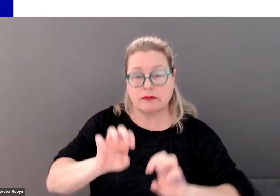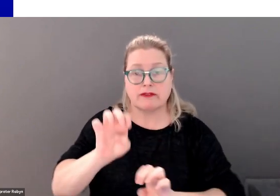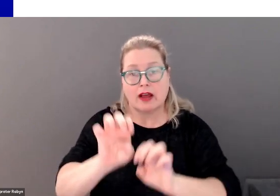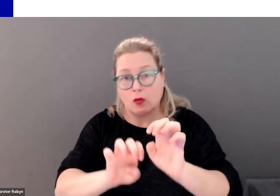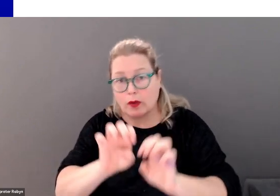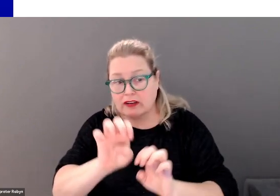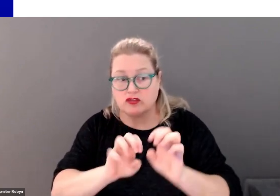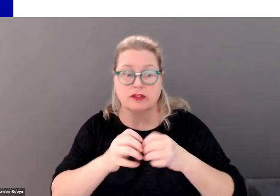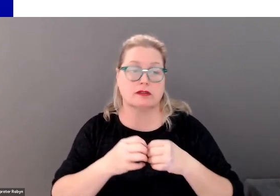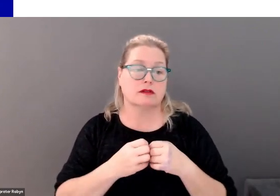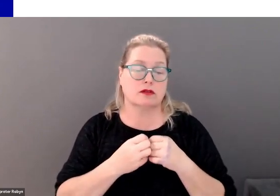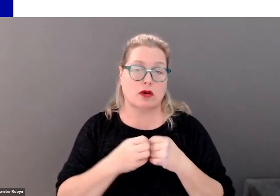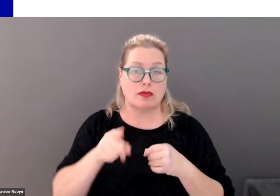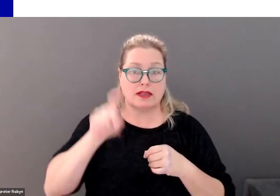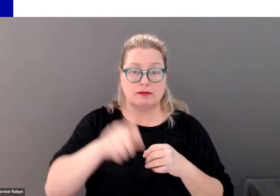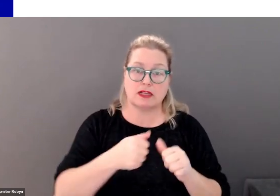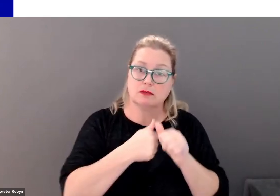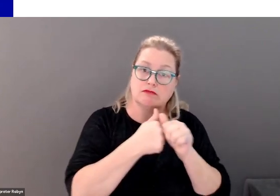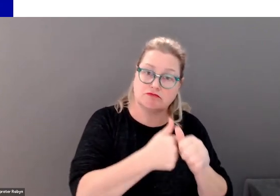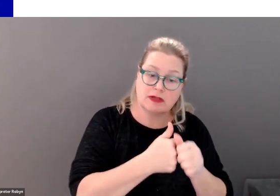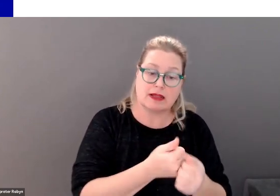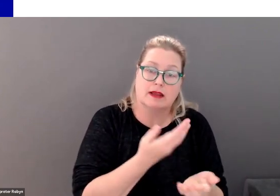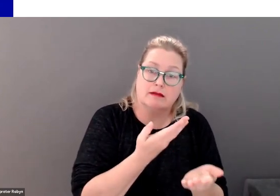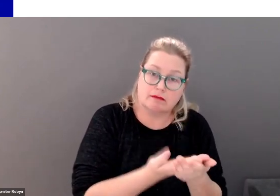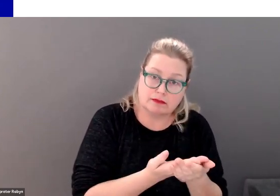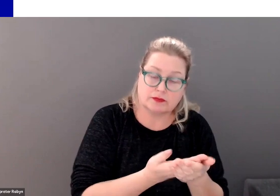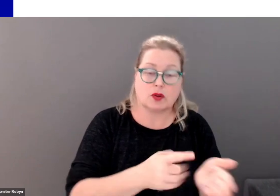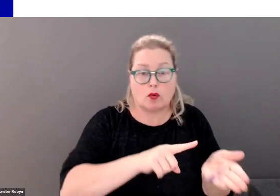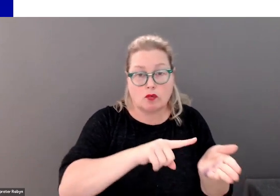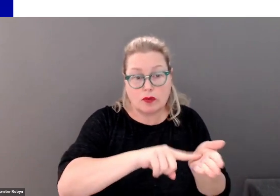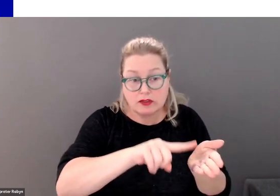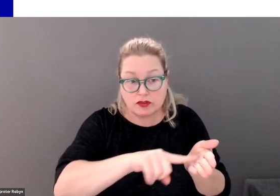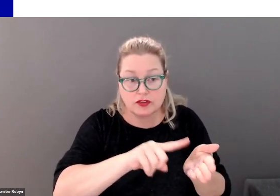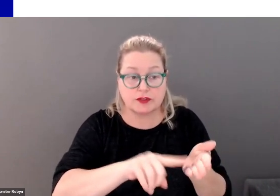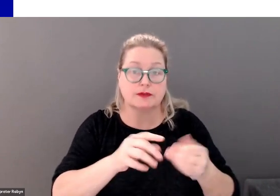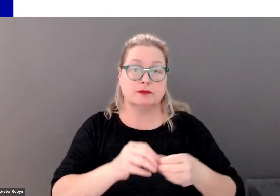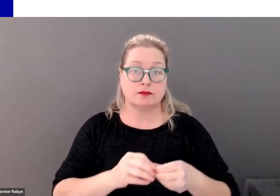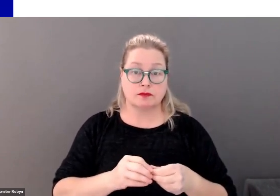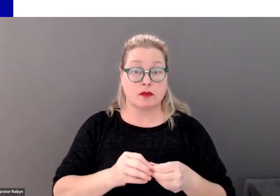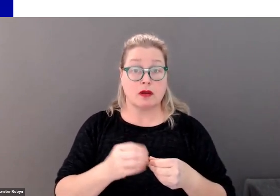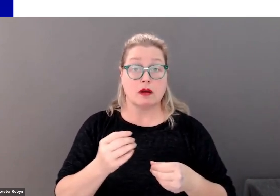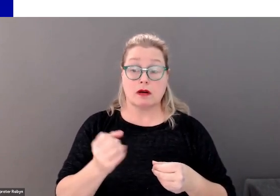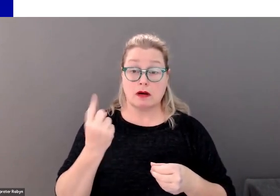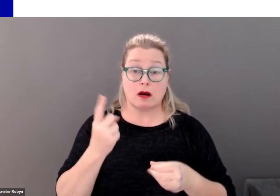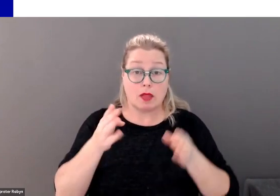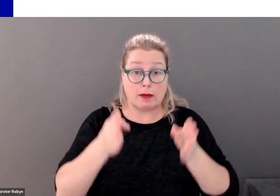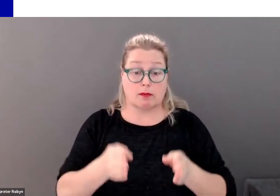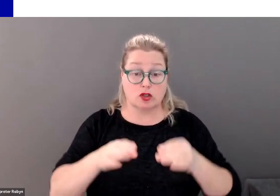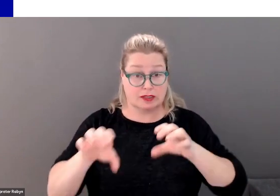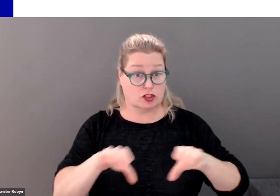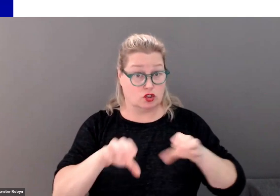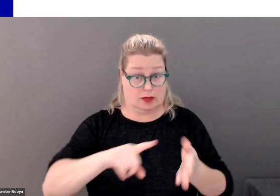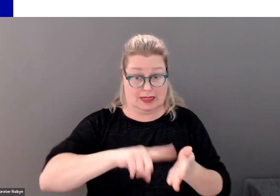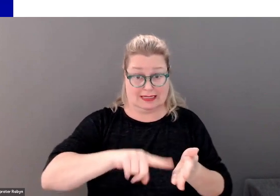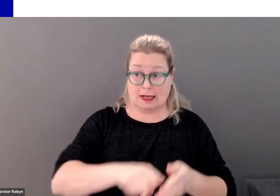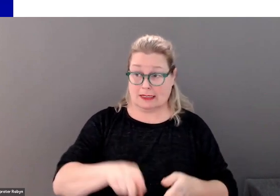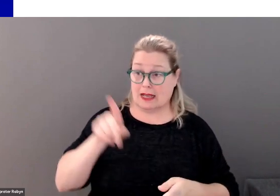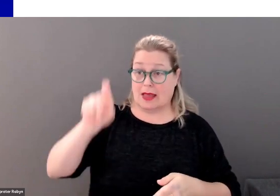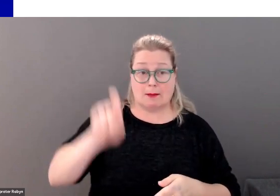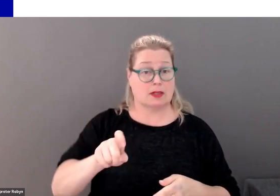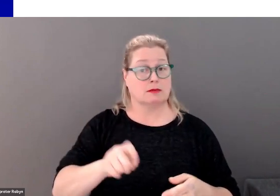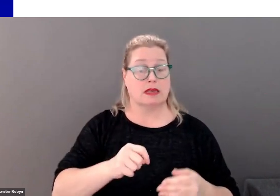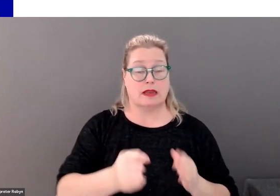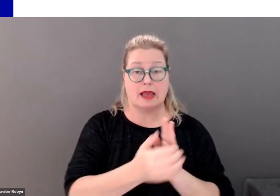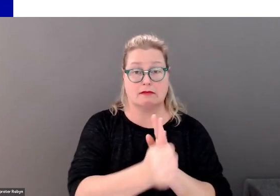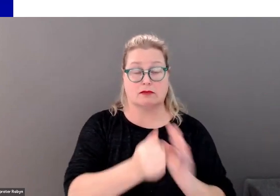evaluations must be based in evidence or research, be conducted by a qualified professional, and be tailored to assess specific areas of disability-related